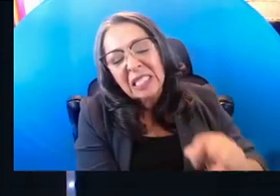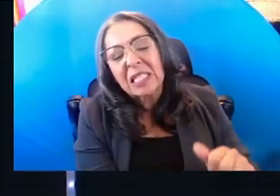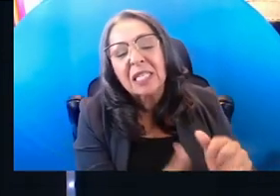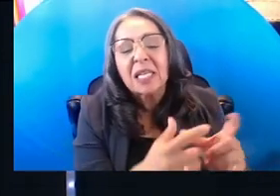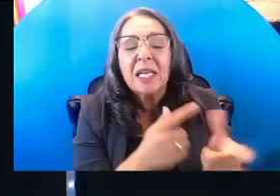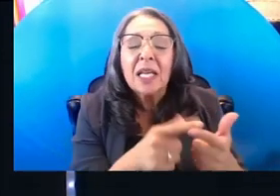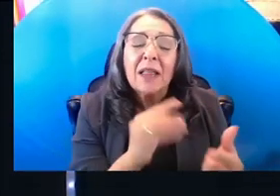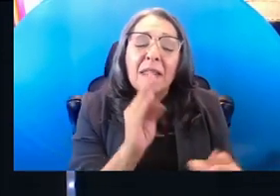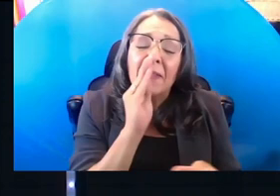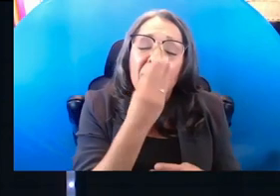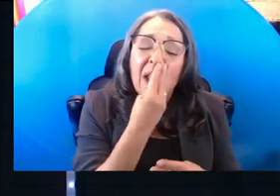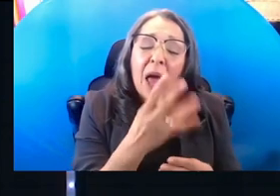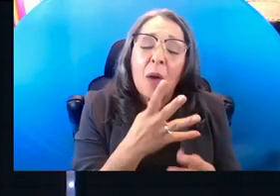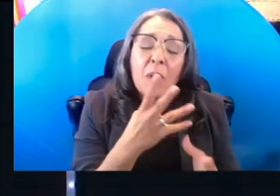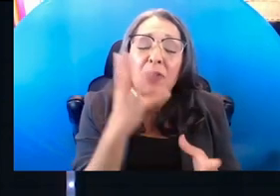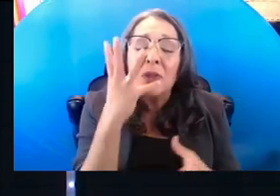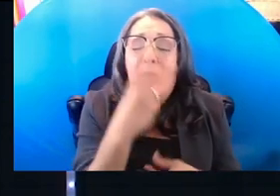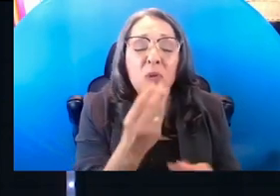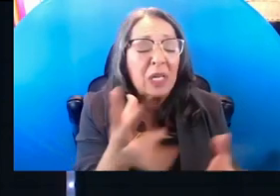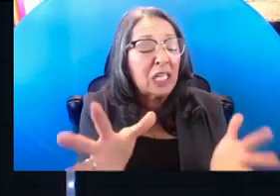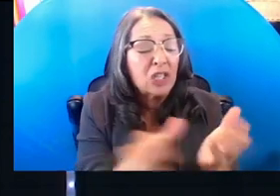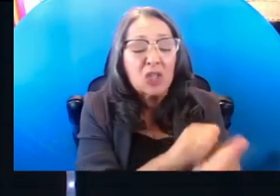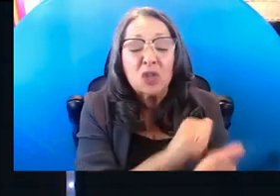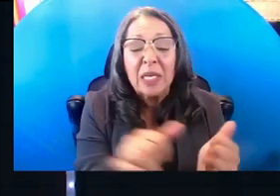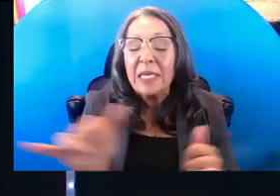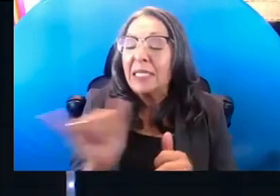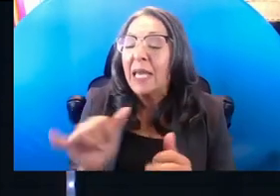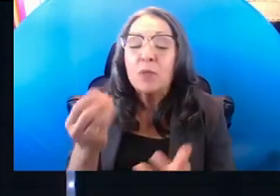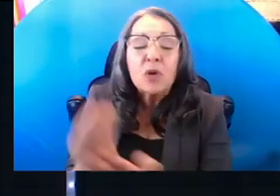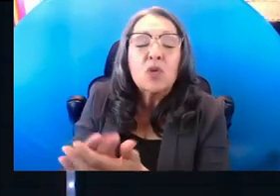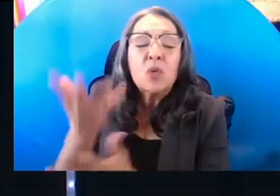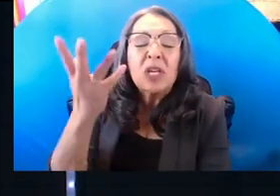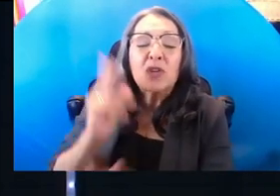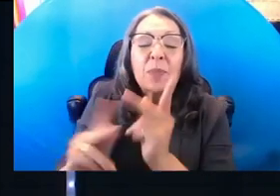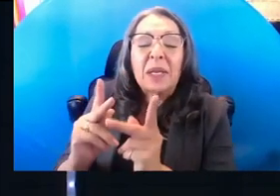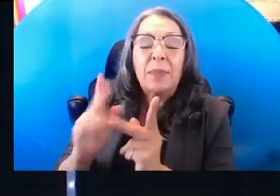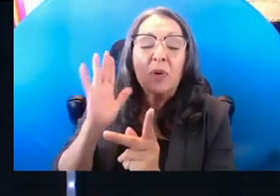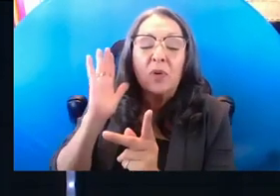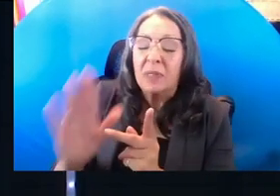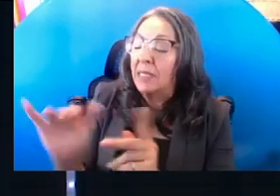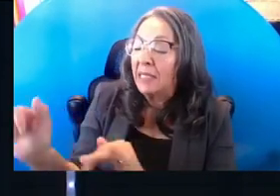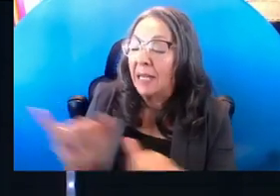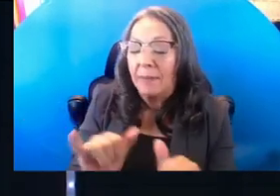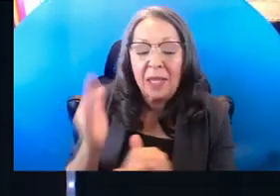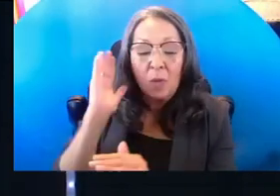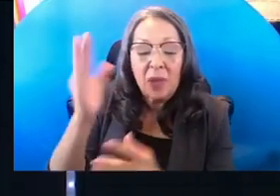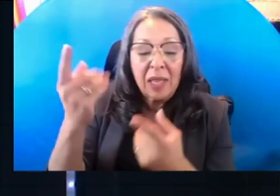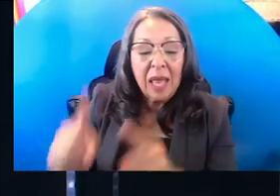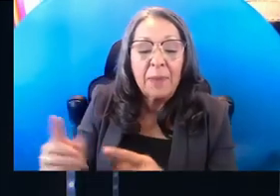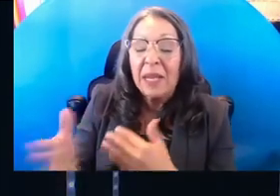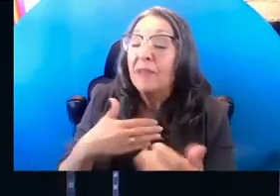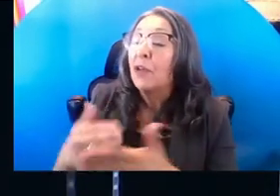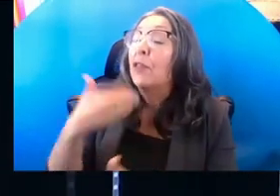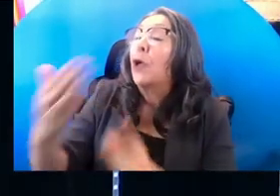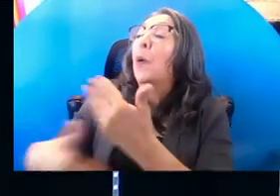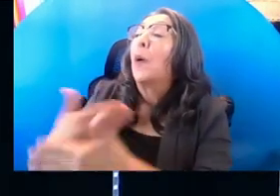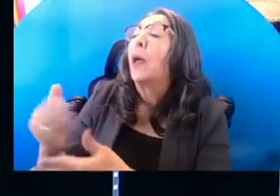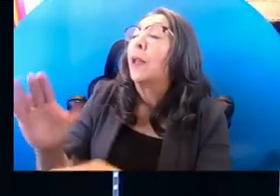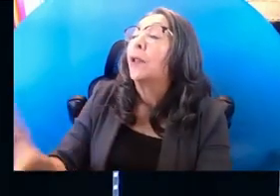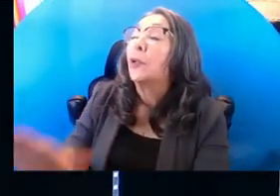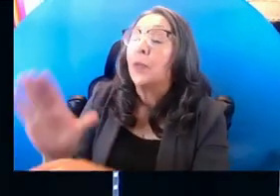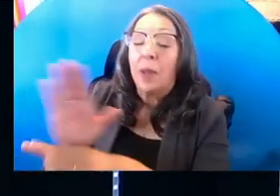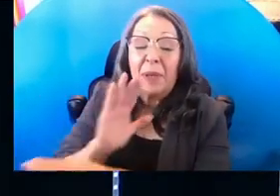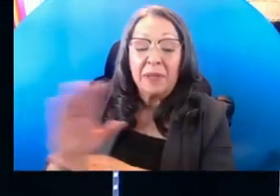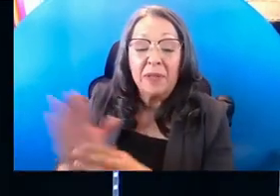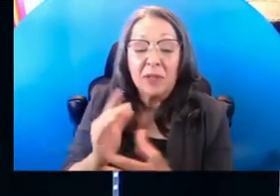beauty is destroyed. In the same way, the rich will fade away even while they go about their business. A lot of people read that section. They're like,